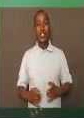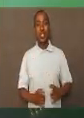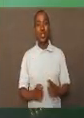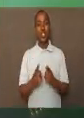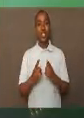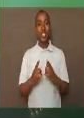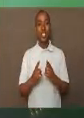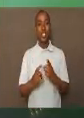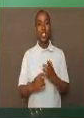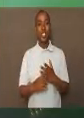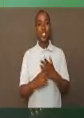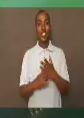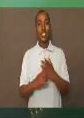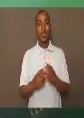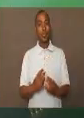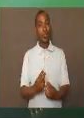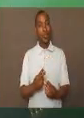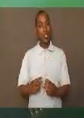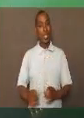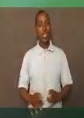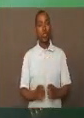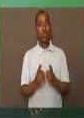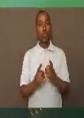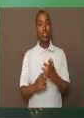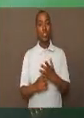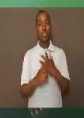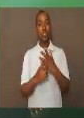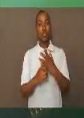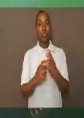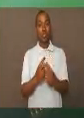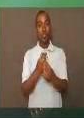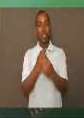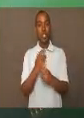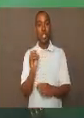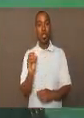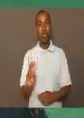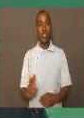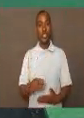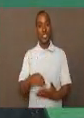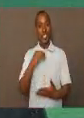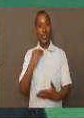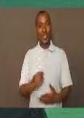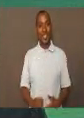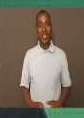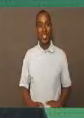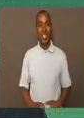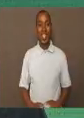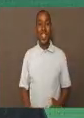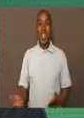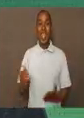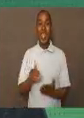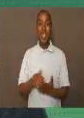to transport nutrients and oxygen to cells. We